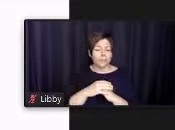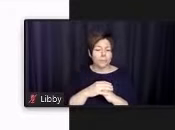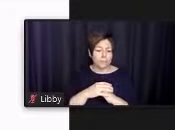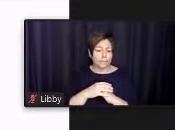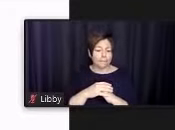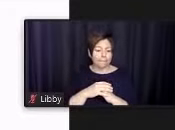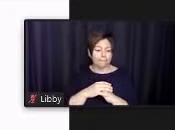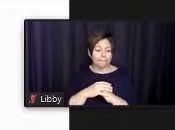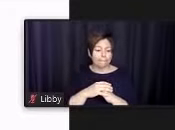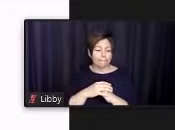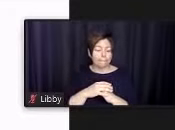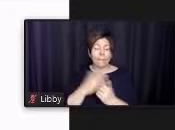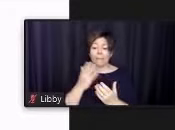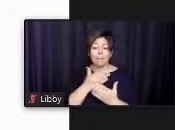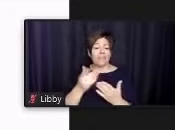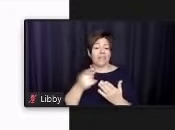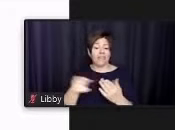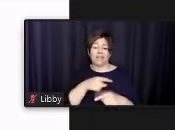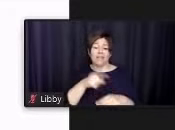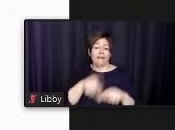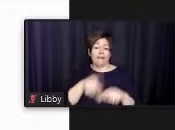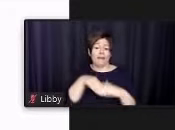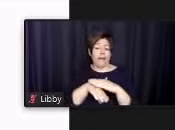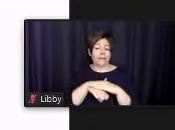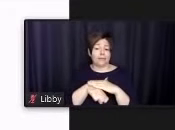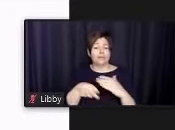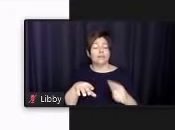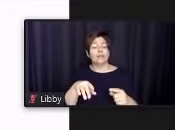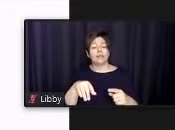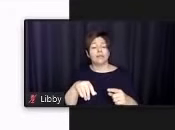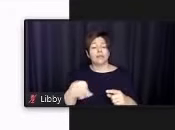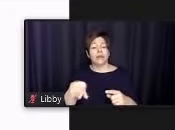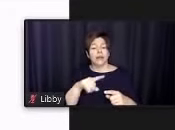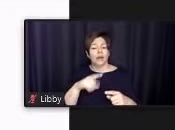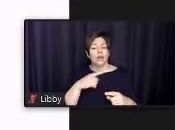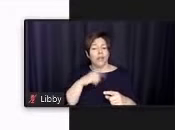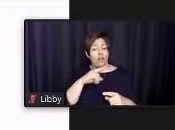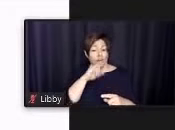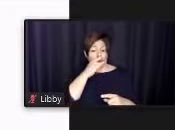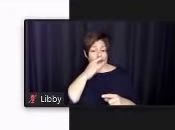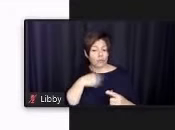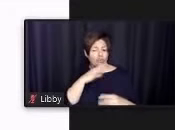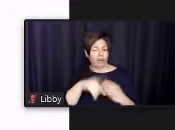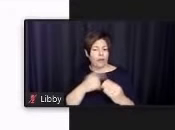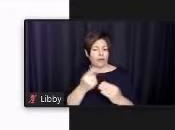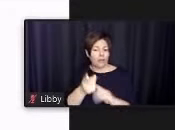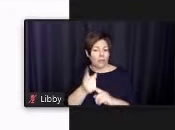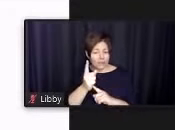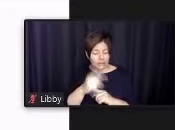can't access. I mean, there are kids, and we'll talk about this in a few minutes.